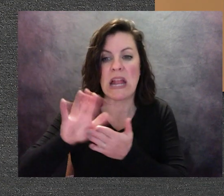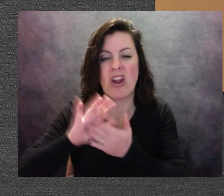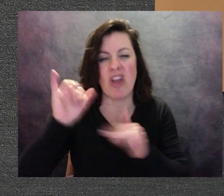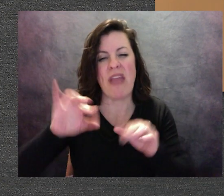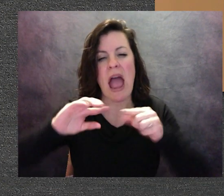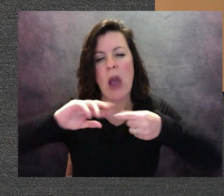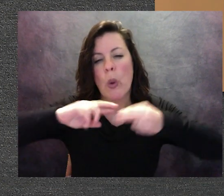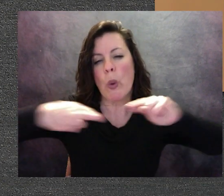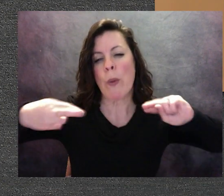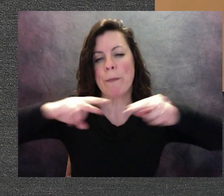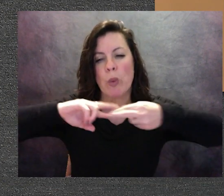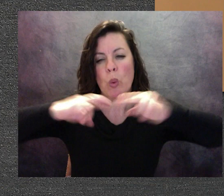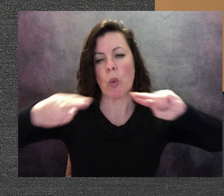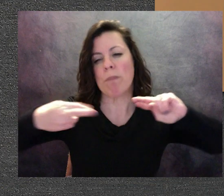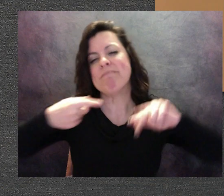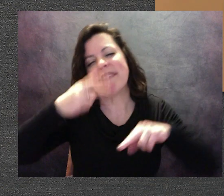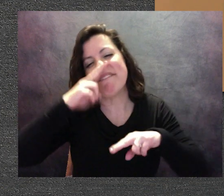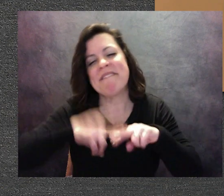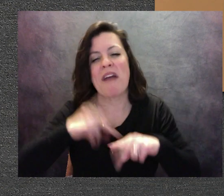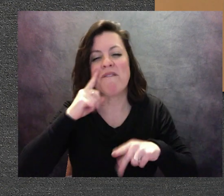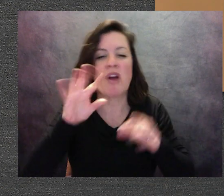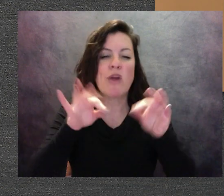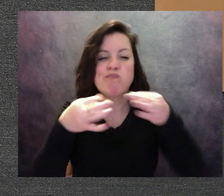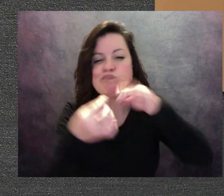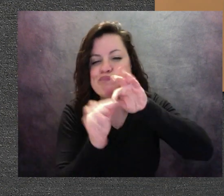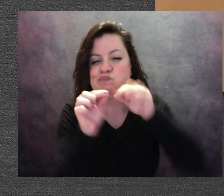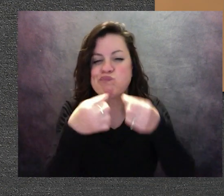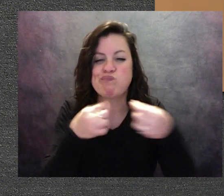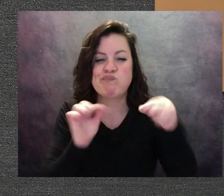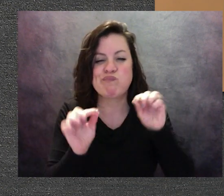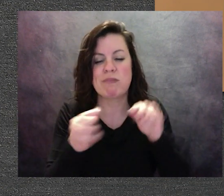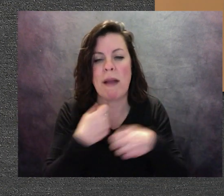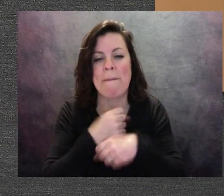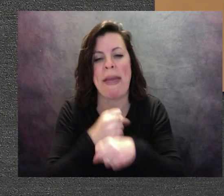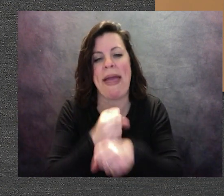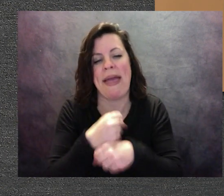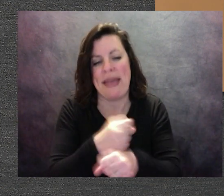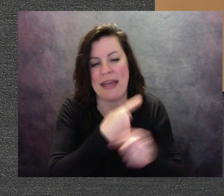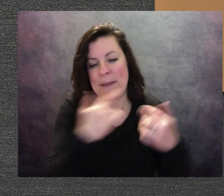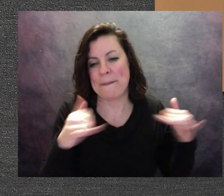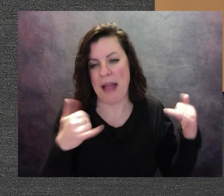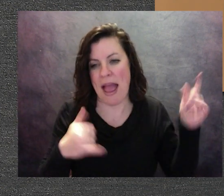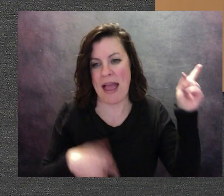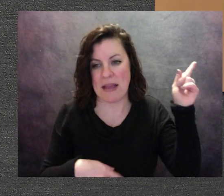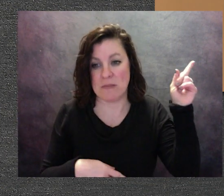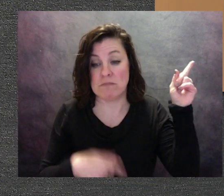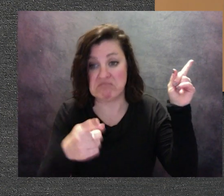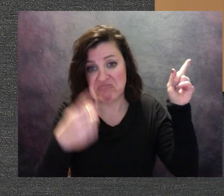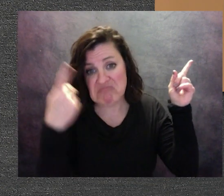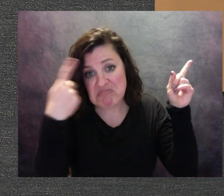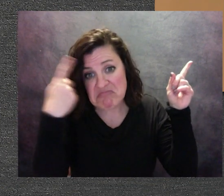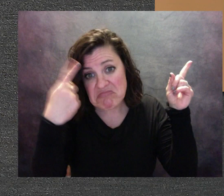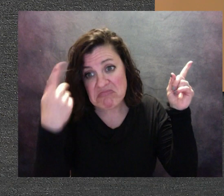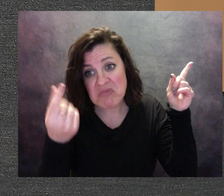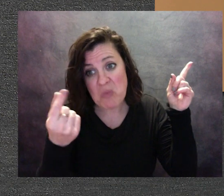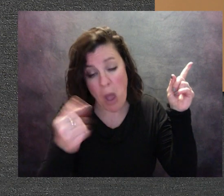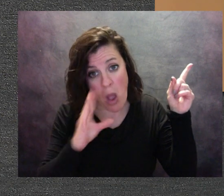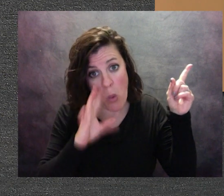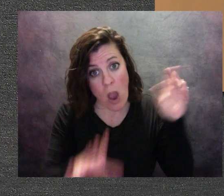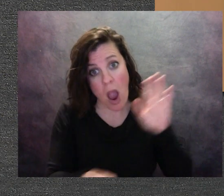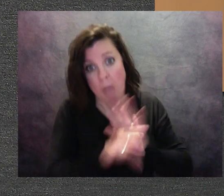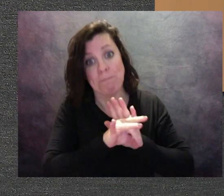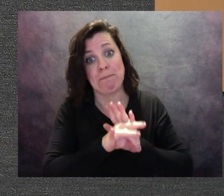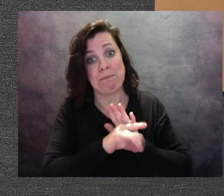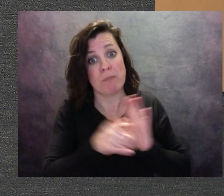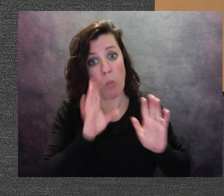together just to make it fun because it's so colorful, right? What do you think? Do you think the